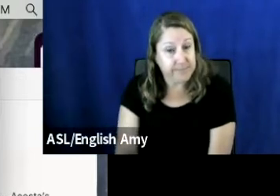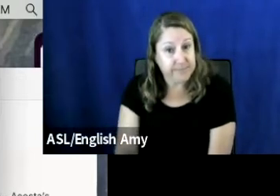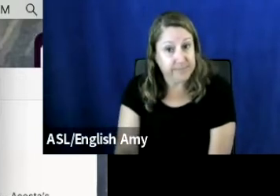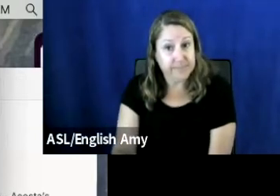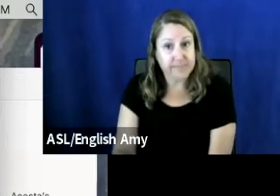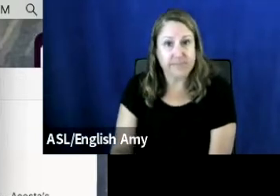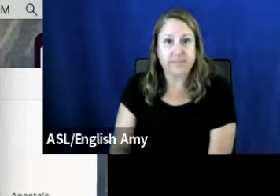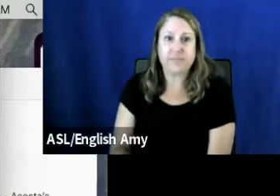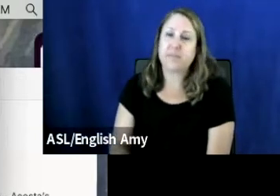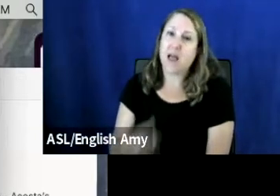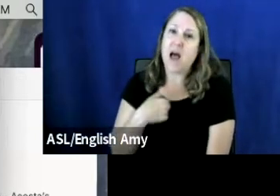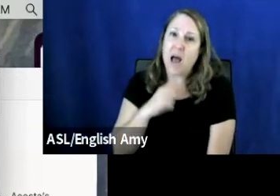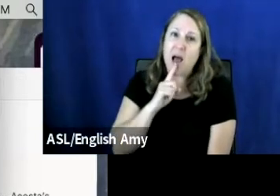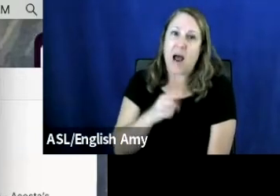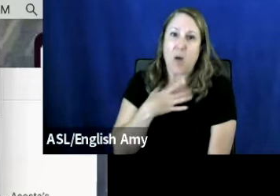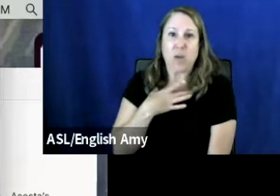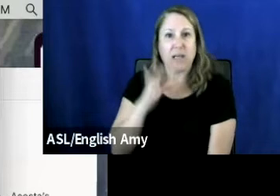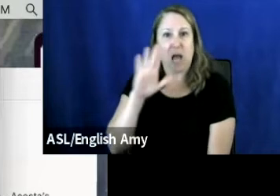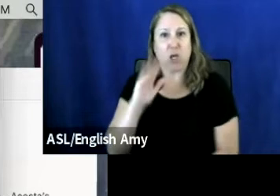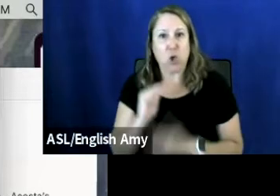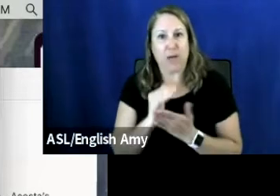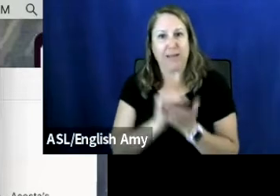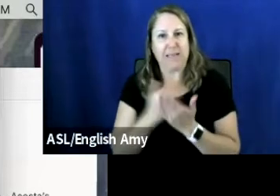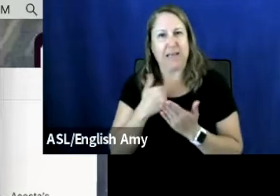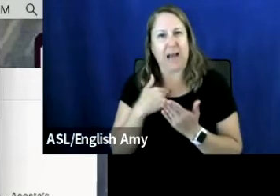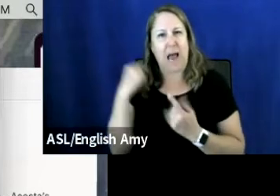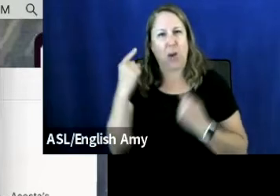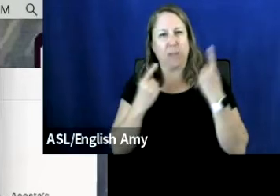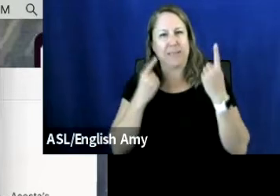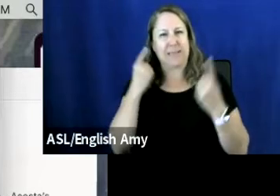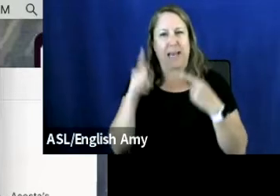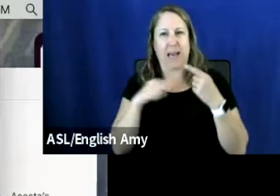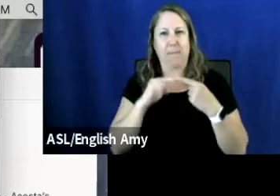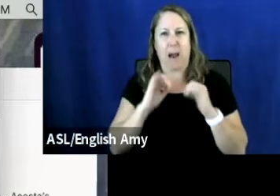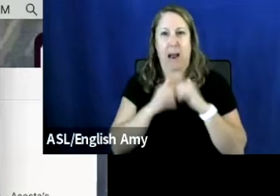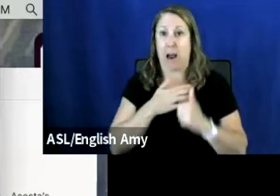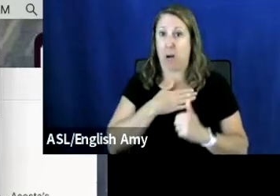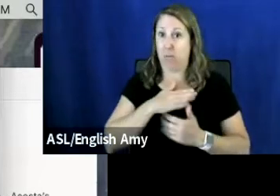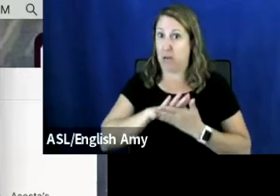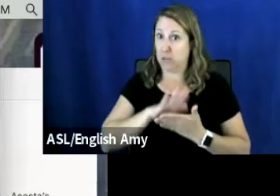Yes, I really liked your lesson. I was thinking about how my school, like Alianza, I'm at Alianza right now,